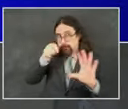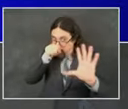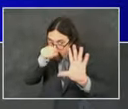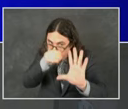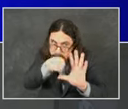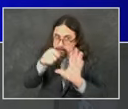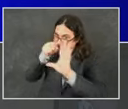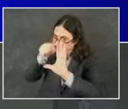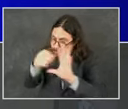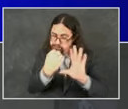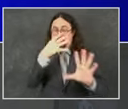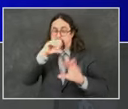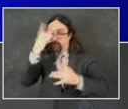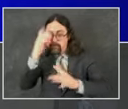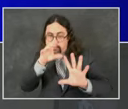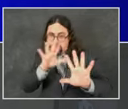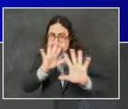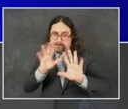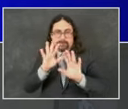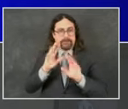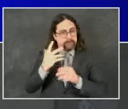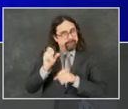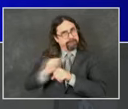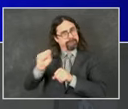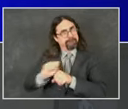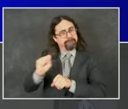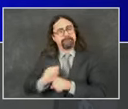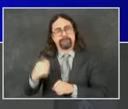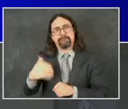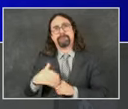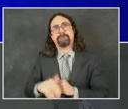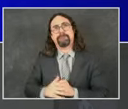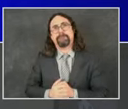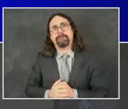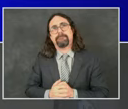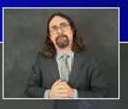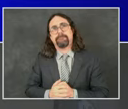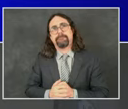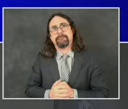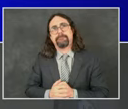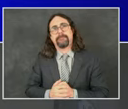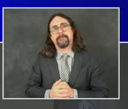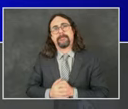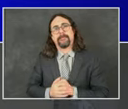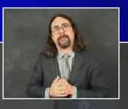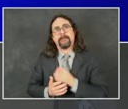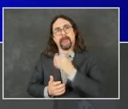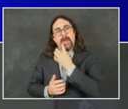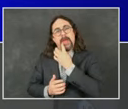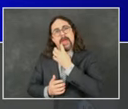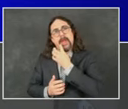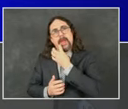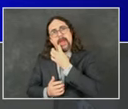We have been working to confirm for weeks now that there was a better way to do this. And the good news I have today is there is a better